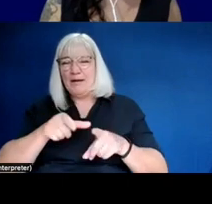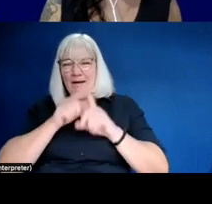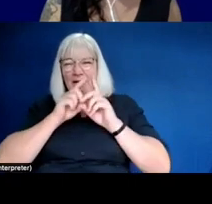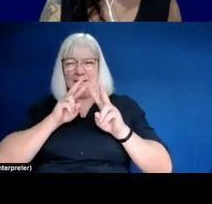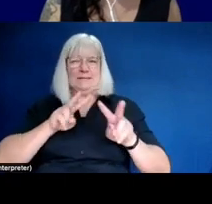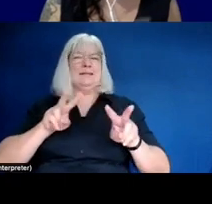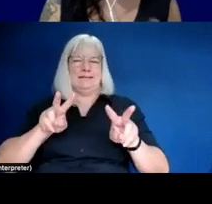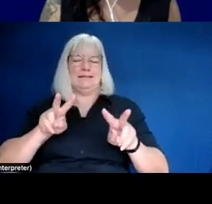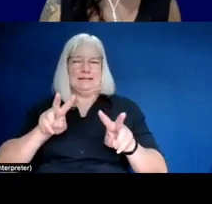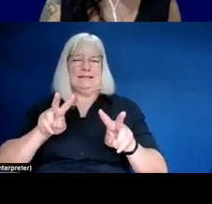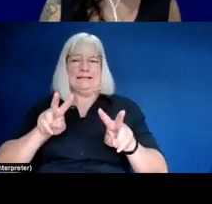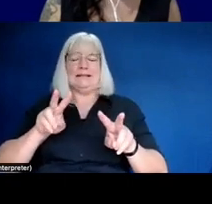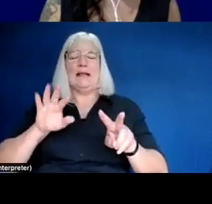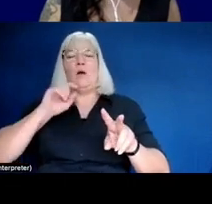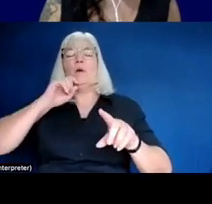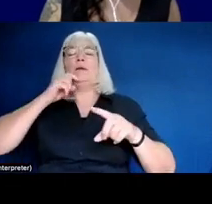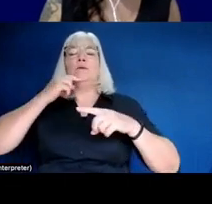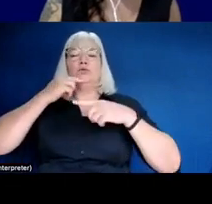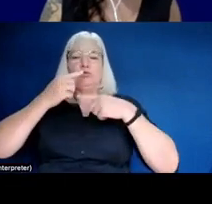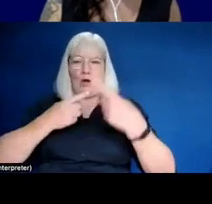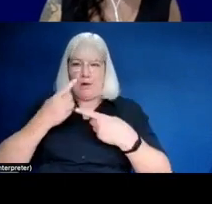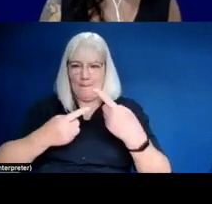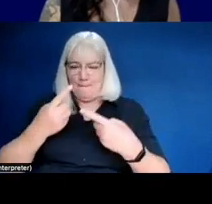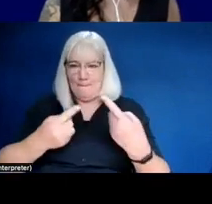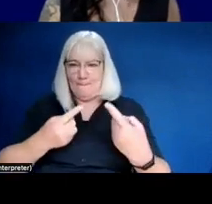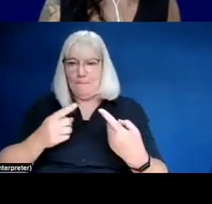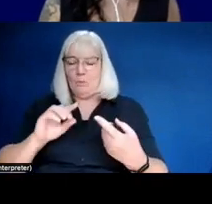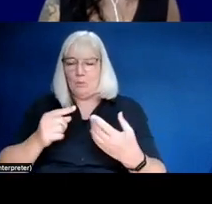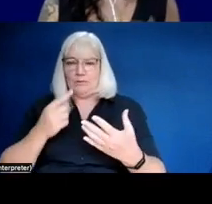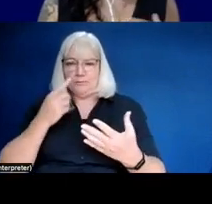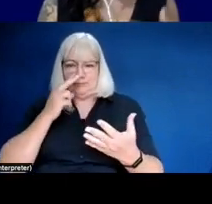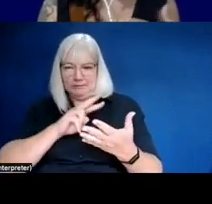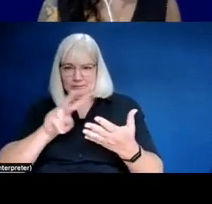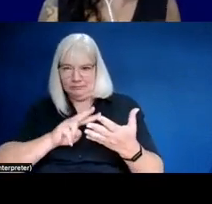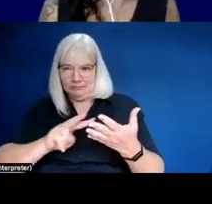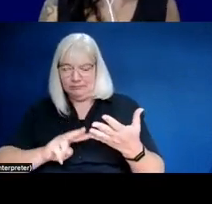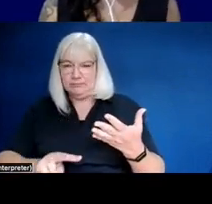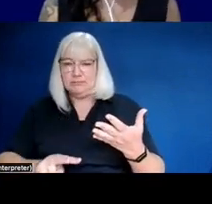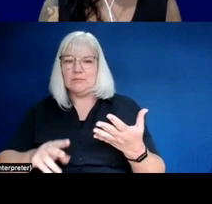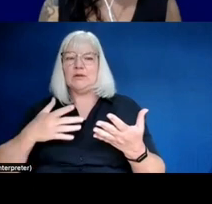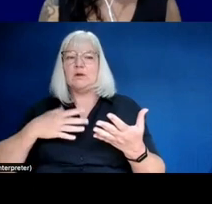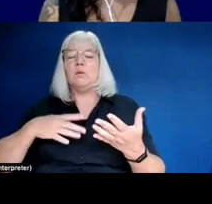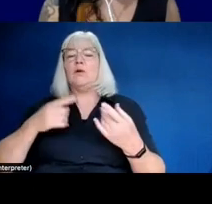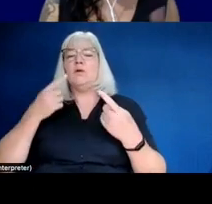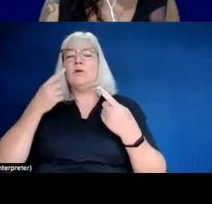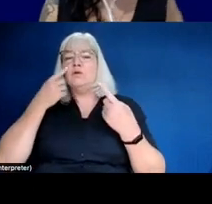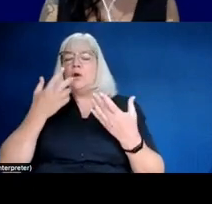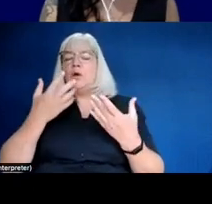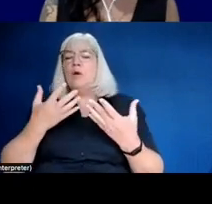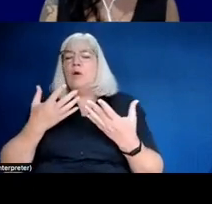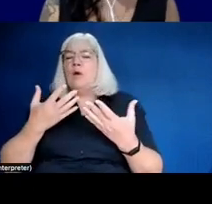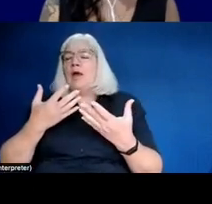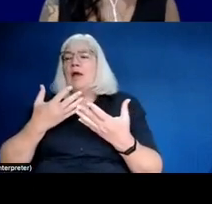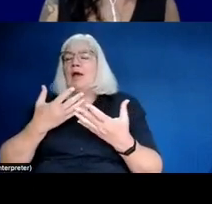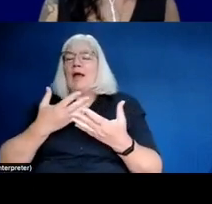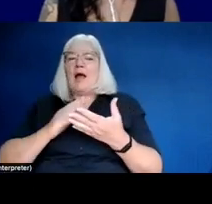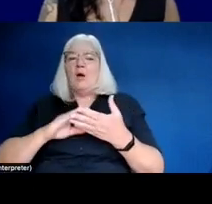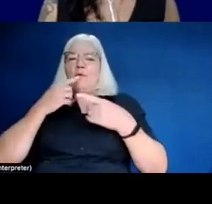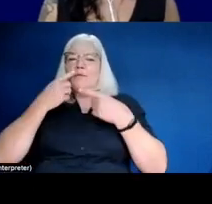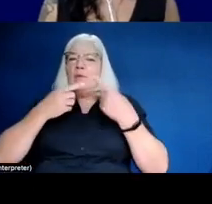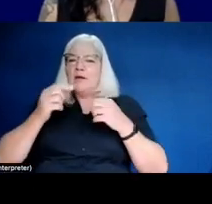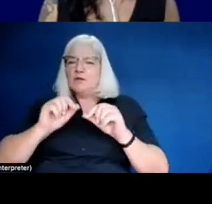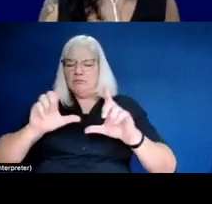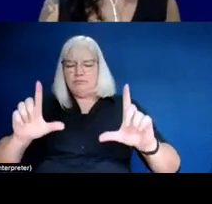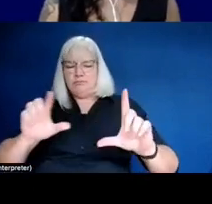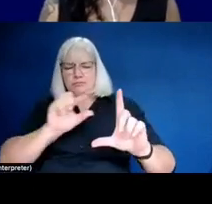as I just wanted to give an example of the different ways that information is displayed and how you might need to find it.